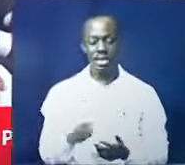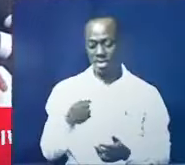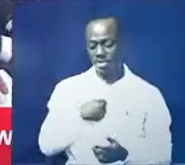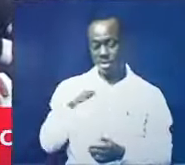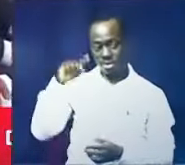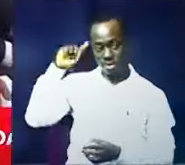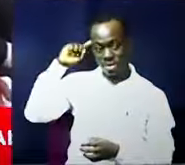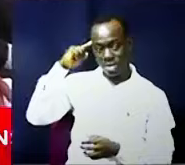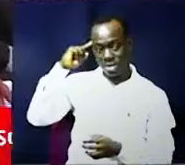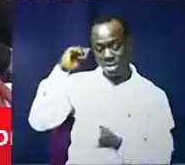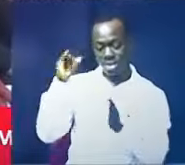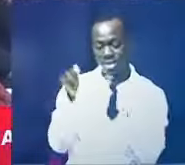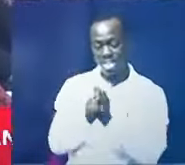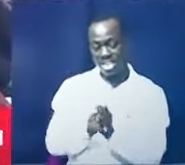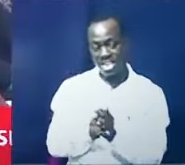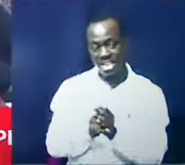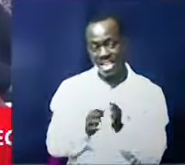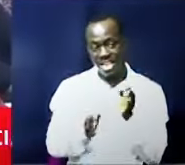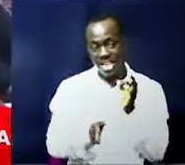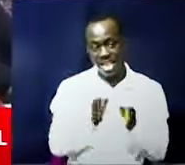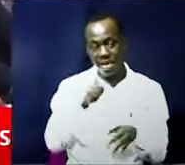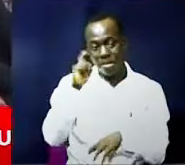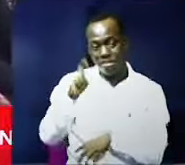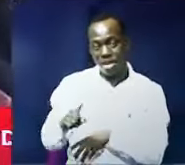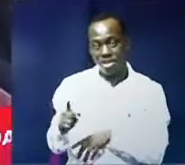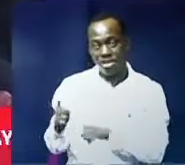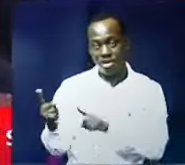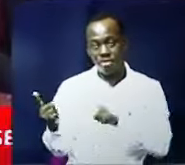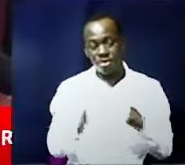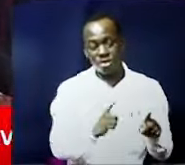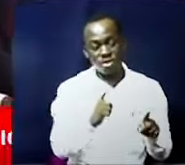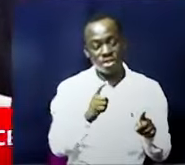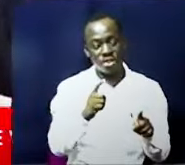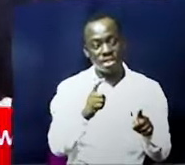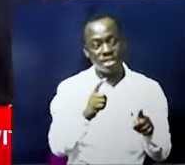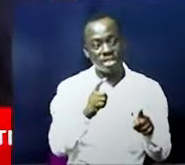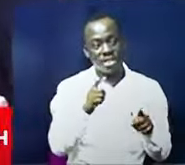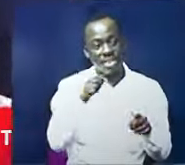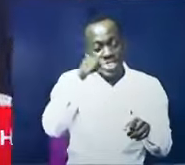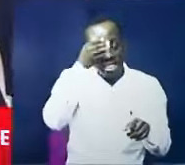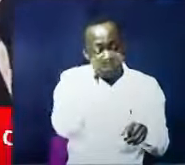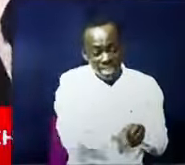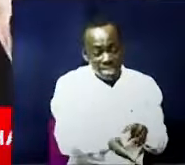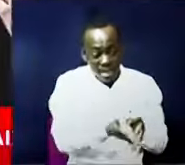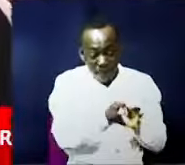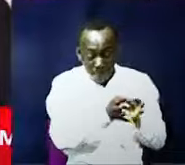to draw it into this discussion, it will help us a great deal.